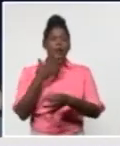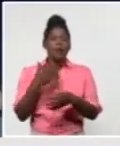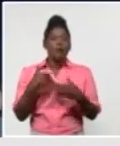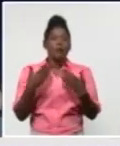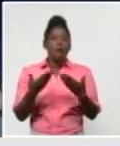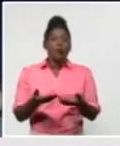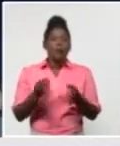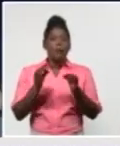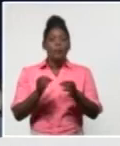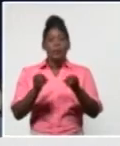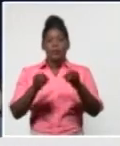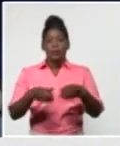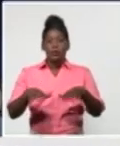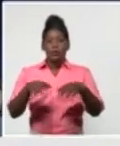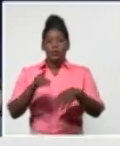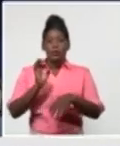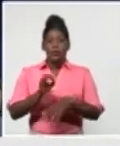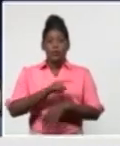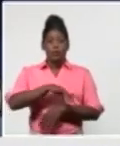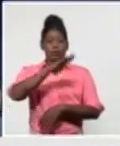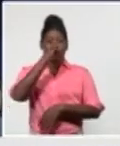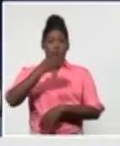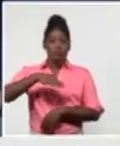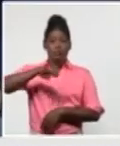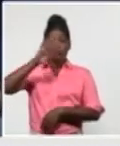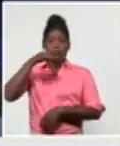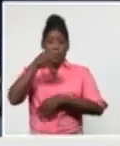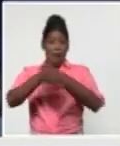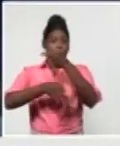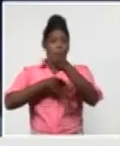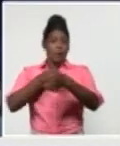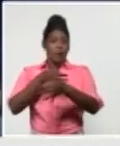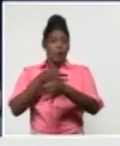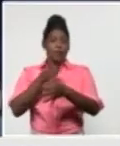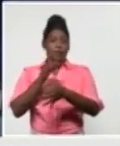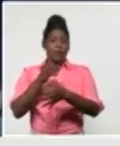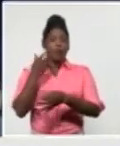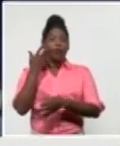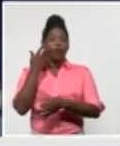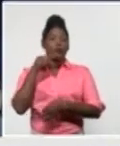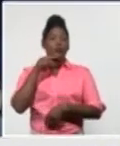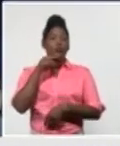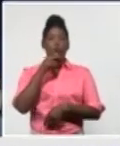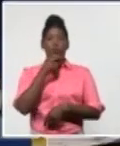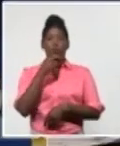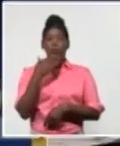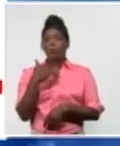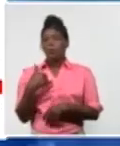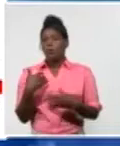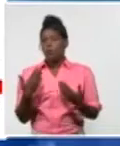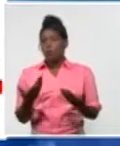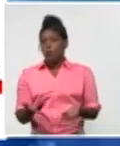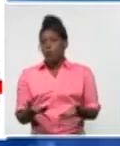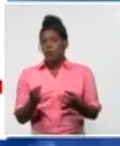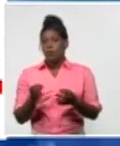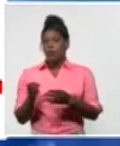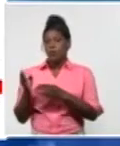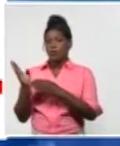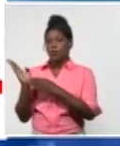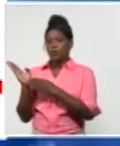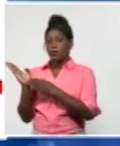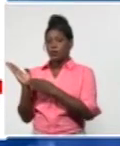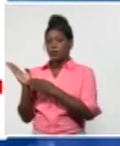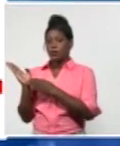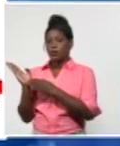of the behavior with the first graph, which is the one with the red bars, the behavior of the incidence of cases in